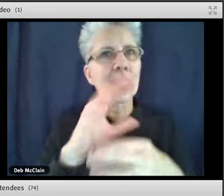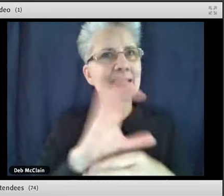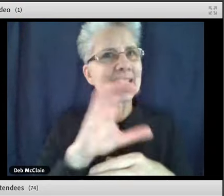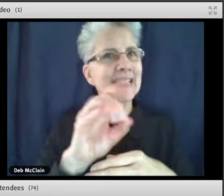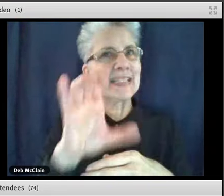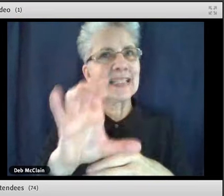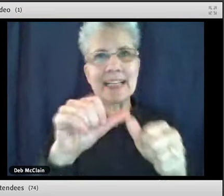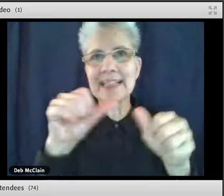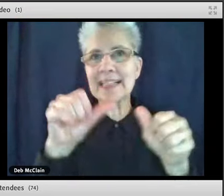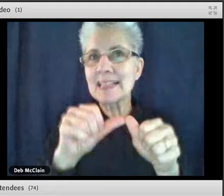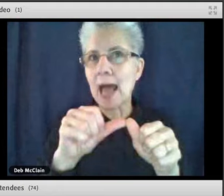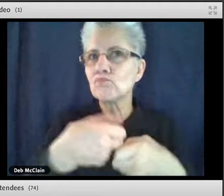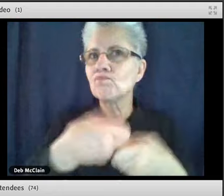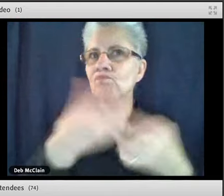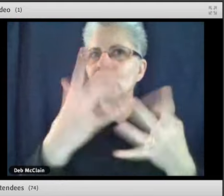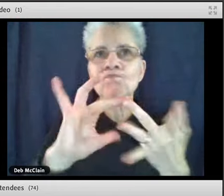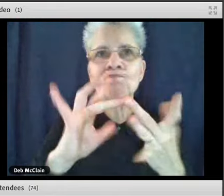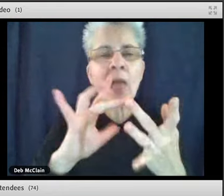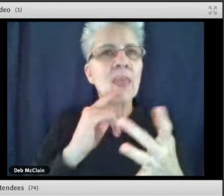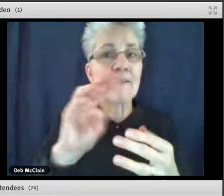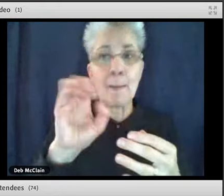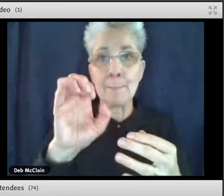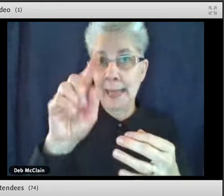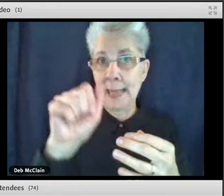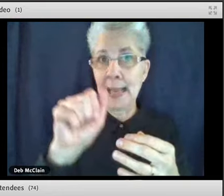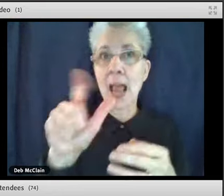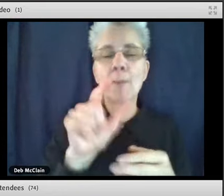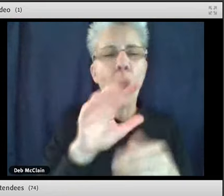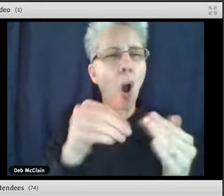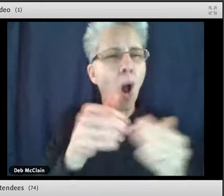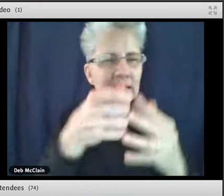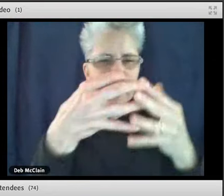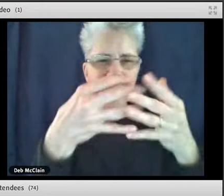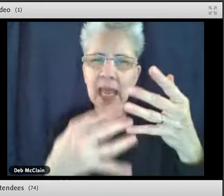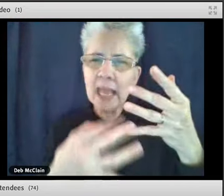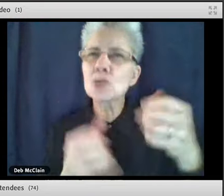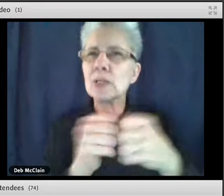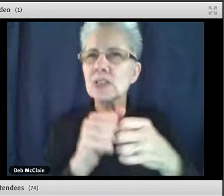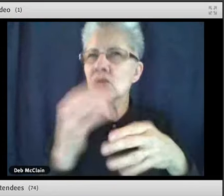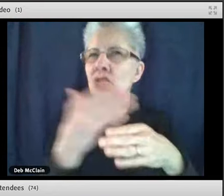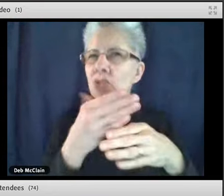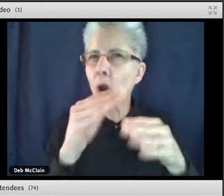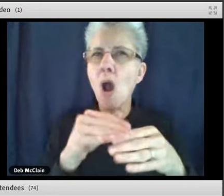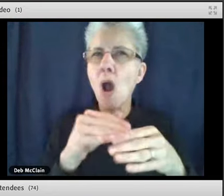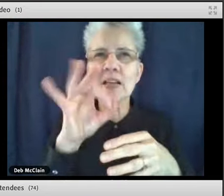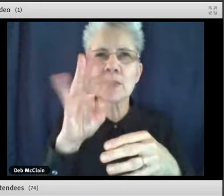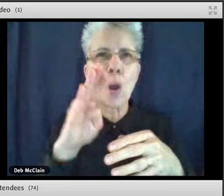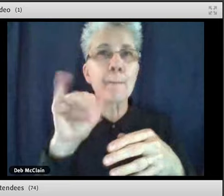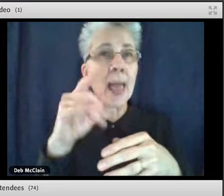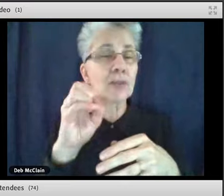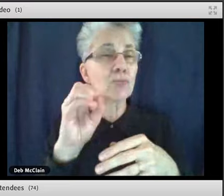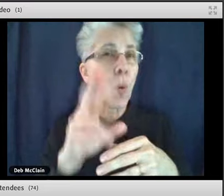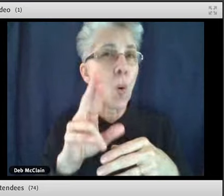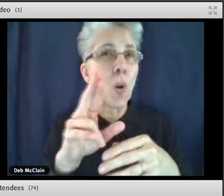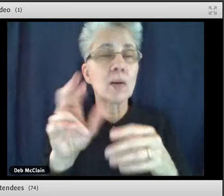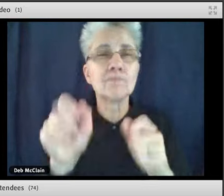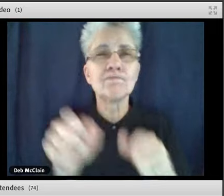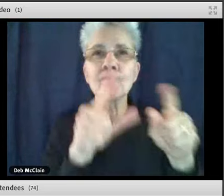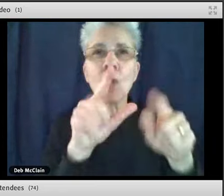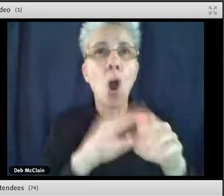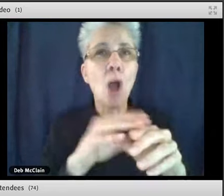They've got a media library, and all these things you can share on your Facebook page, or you can put, on